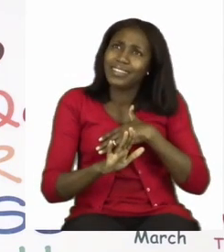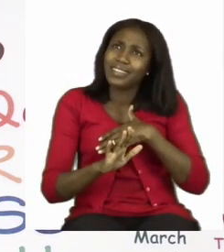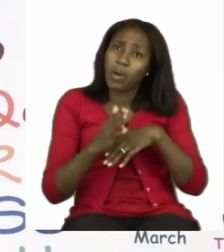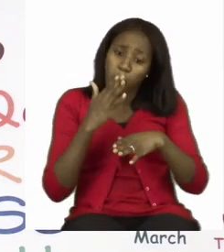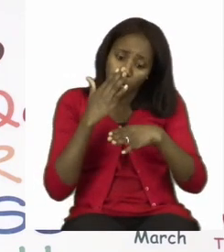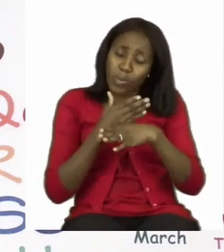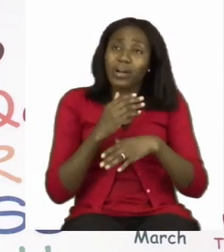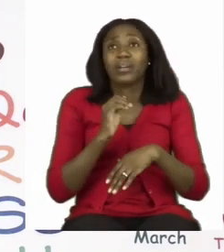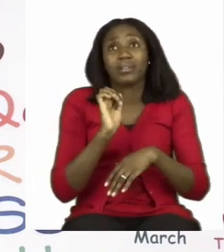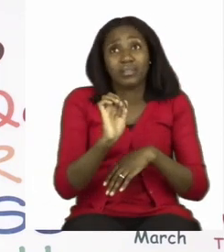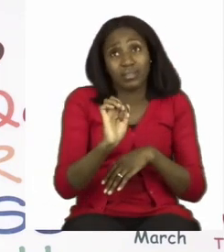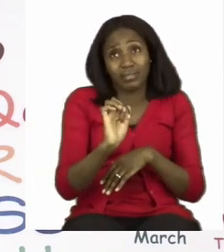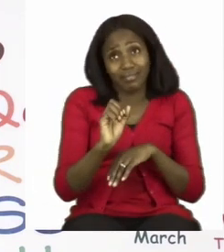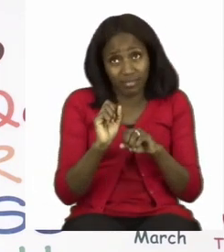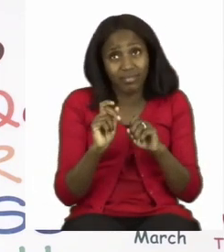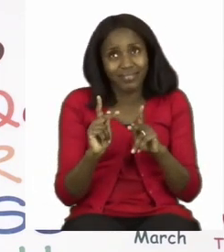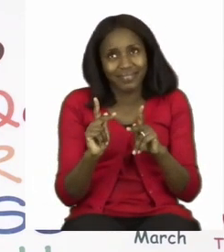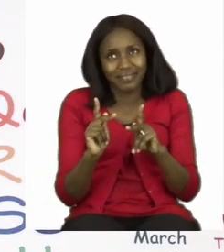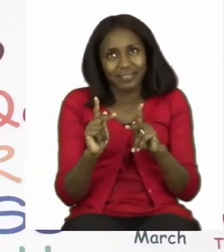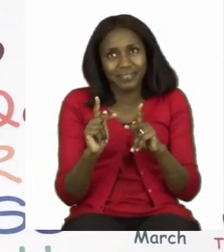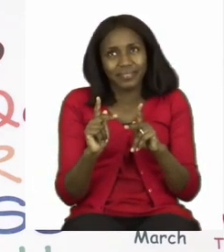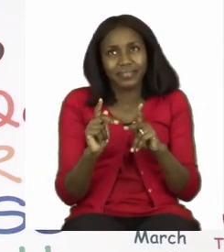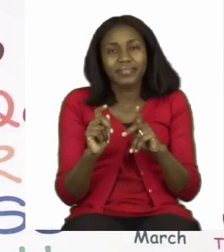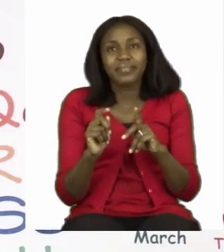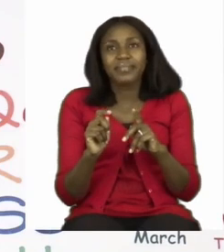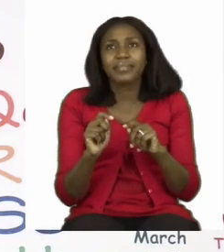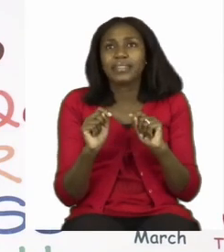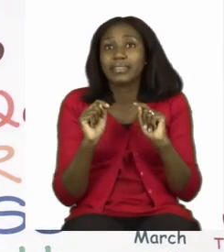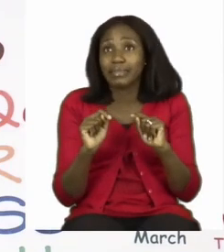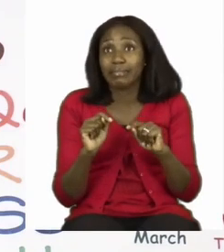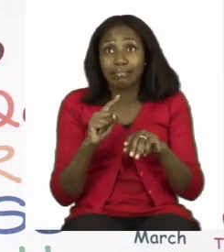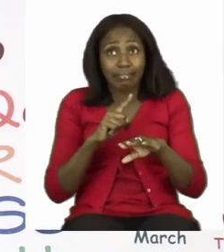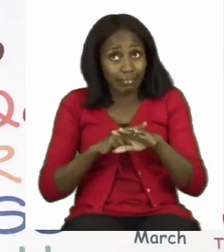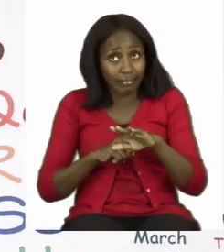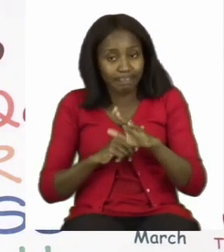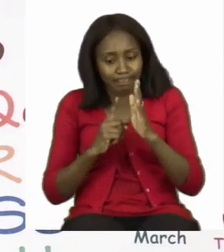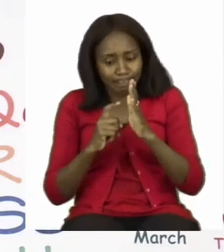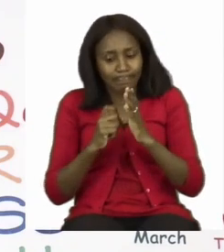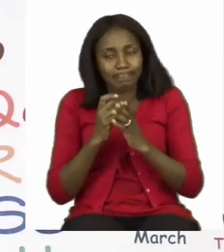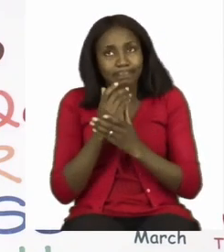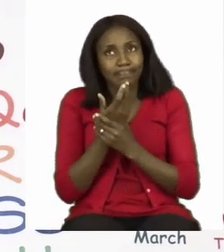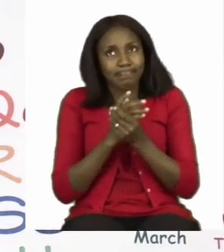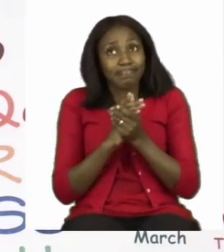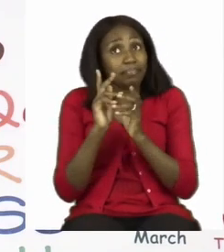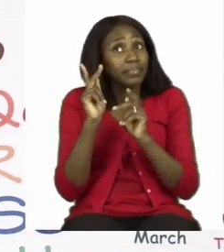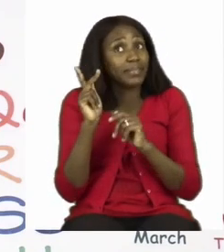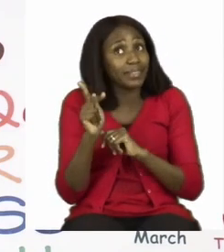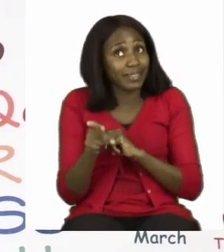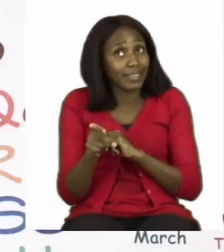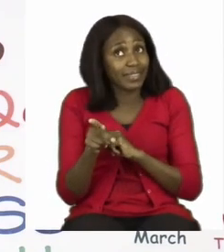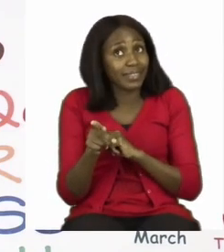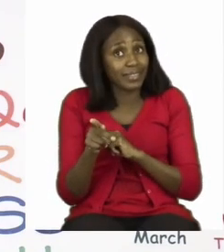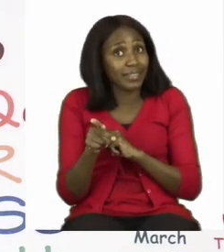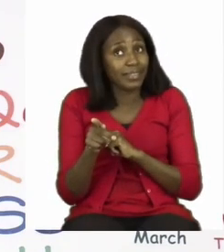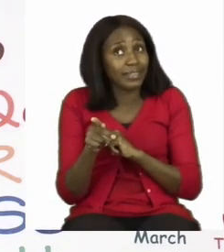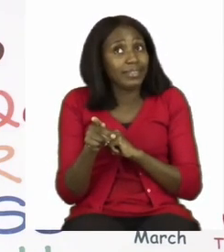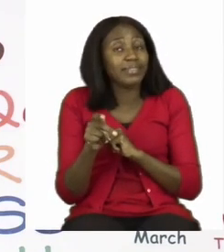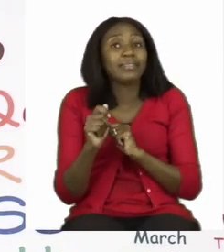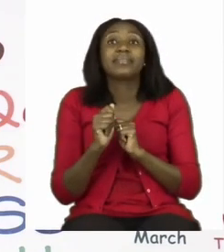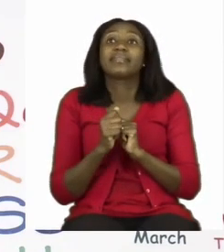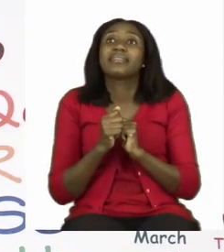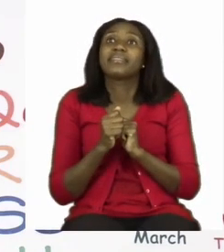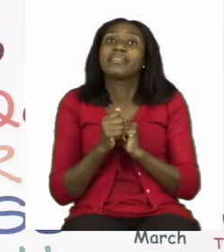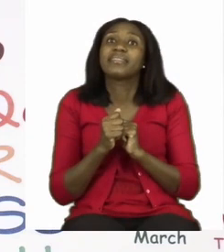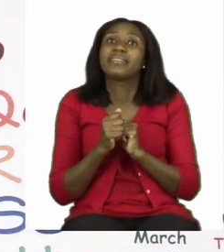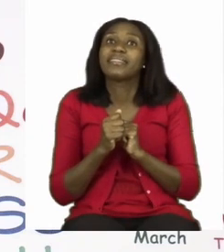yourself. So now that we are done, it's important for us to sanitize. Remember, sanitizing